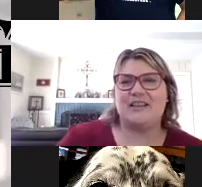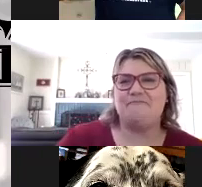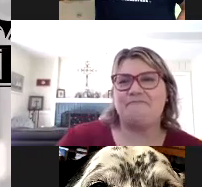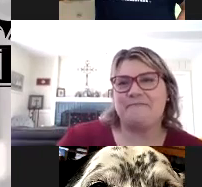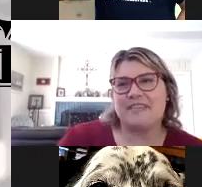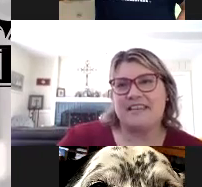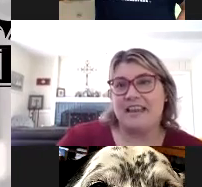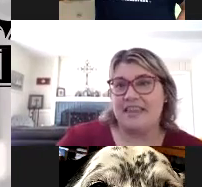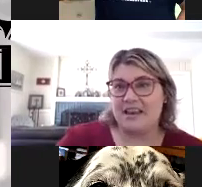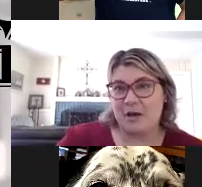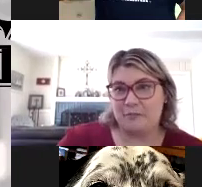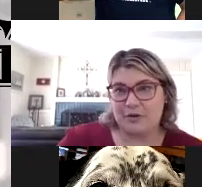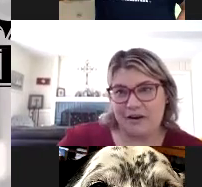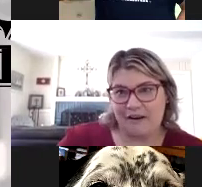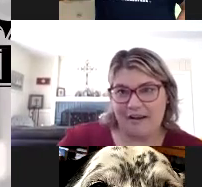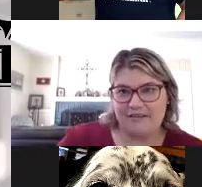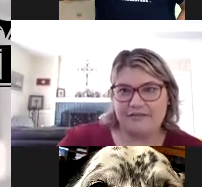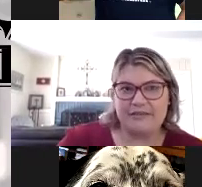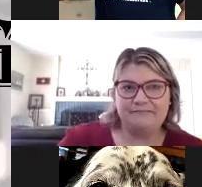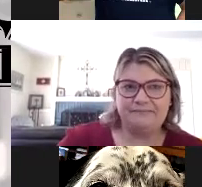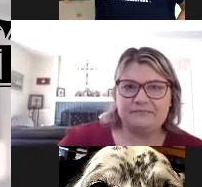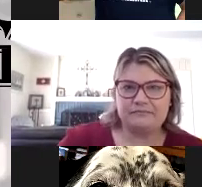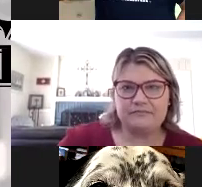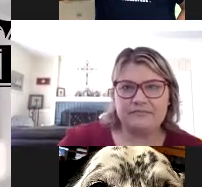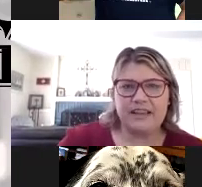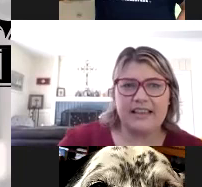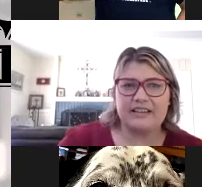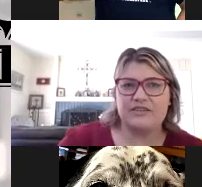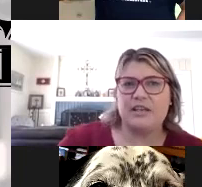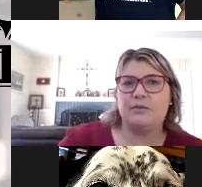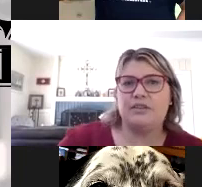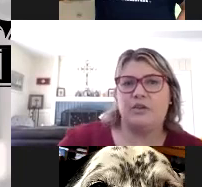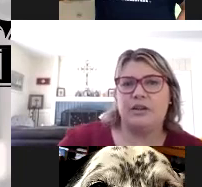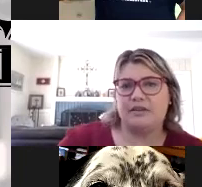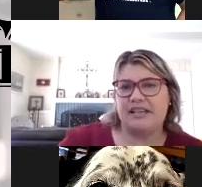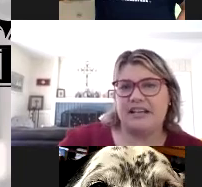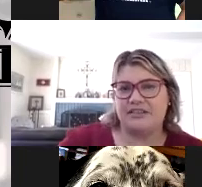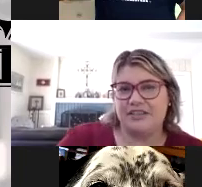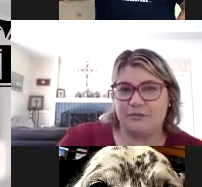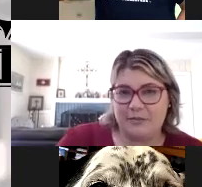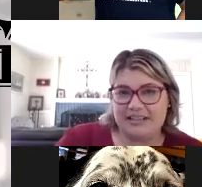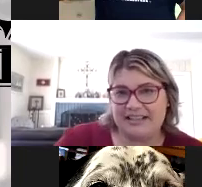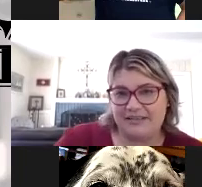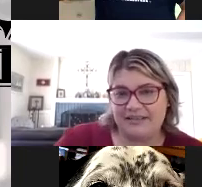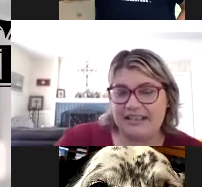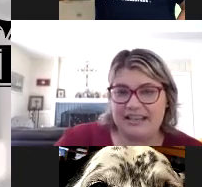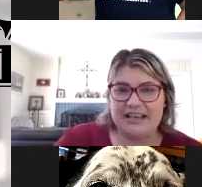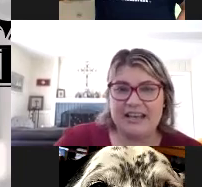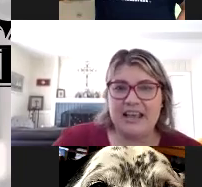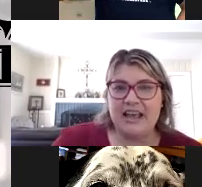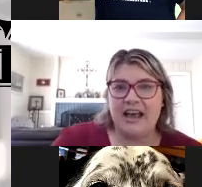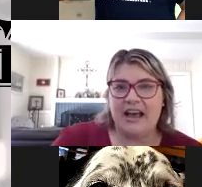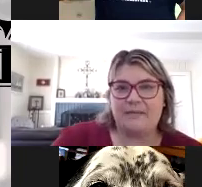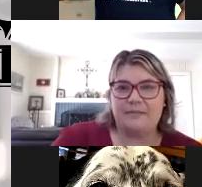says that a number of electors equal to the whole number of senators and representatives